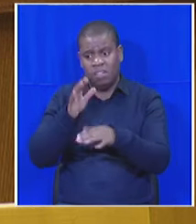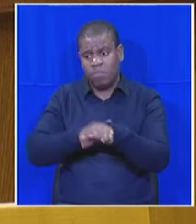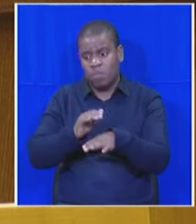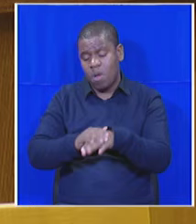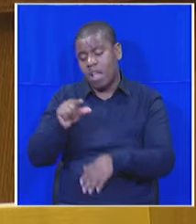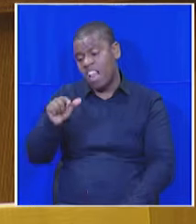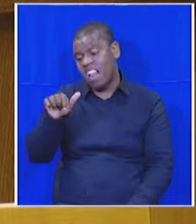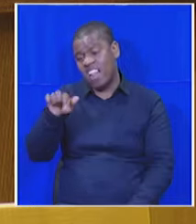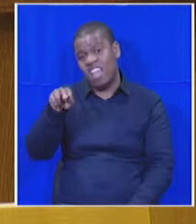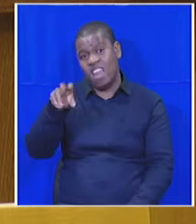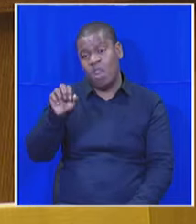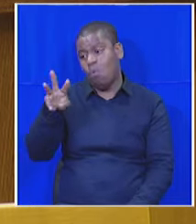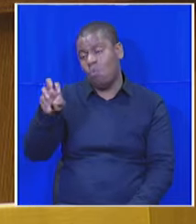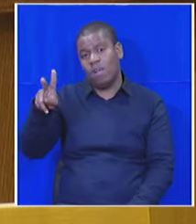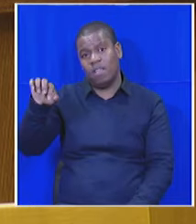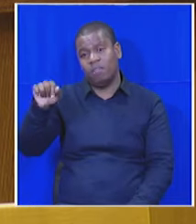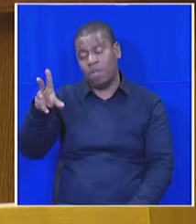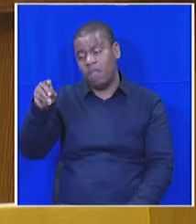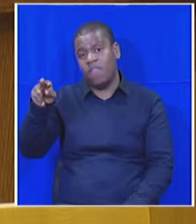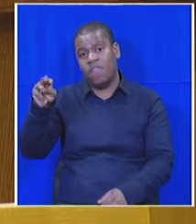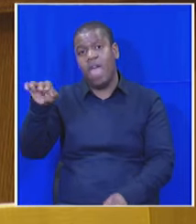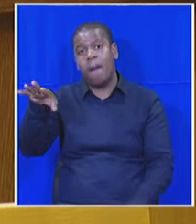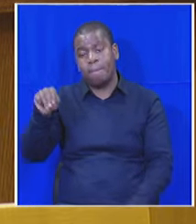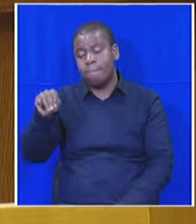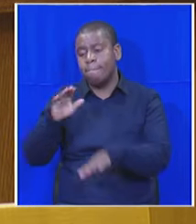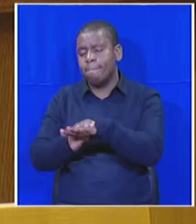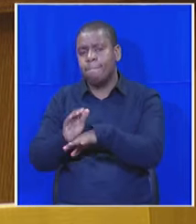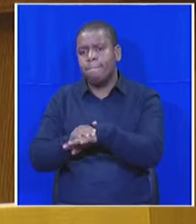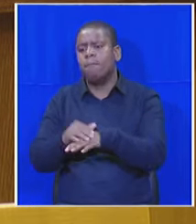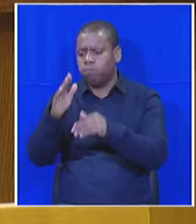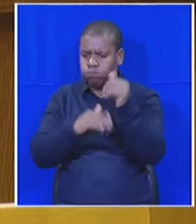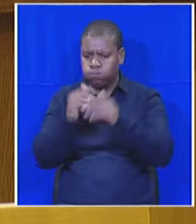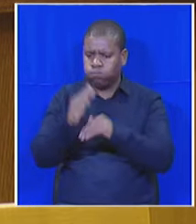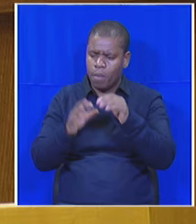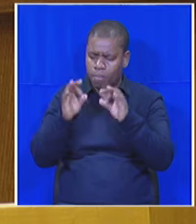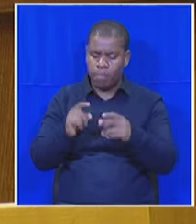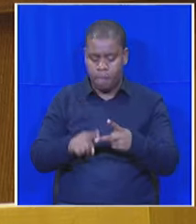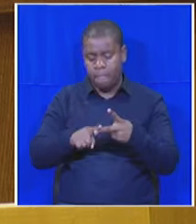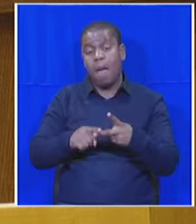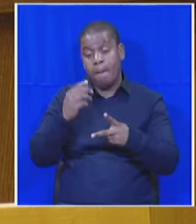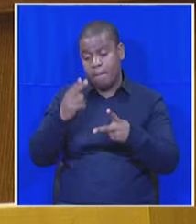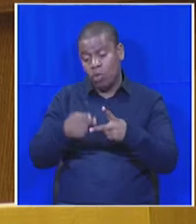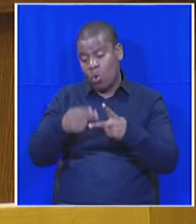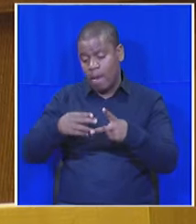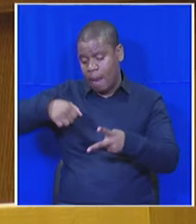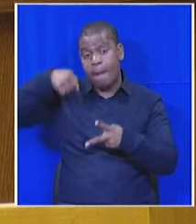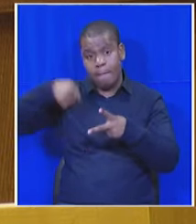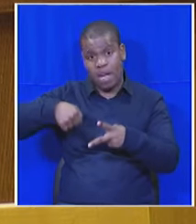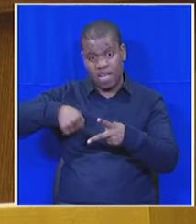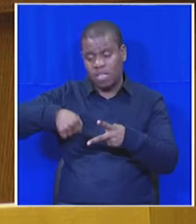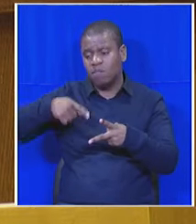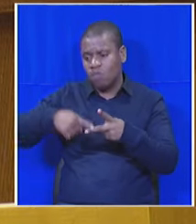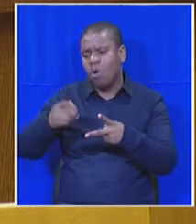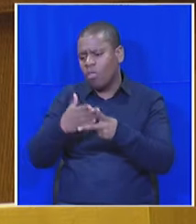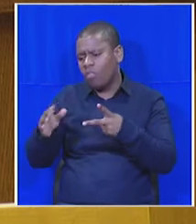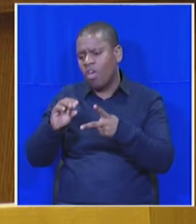Clamwilliam Dam by the department's construction unit. The completion of the bucket eradication program are shifting from 1 year